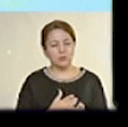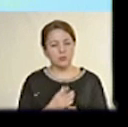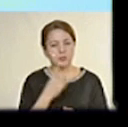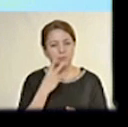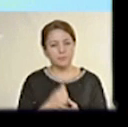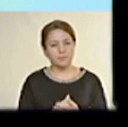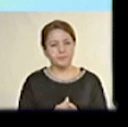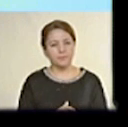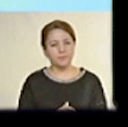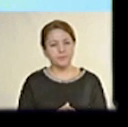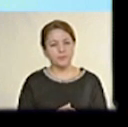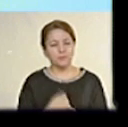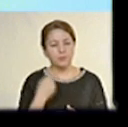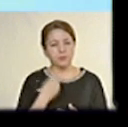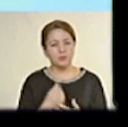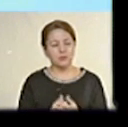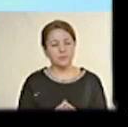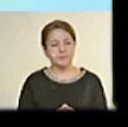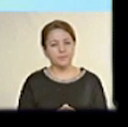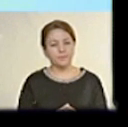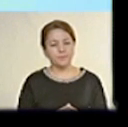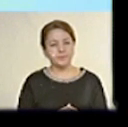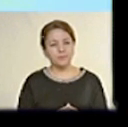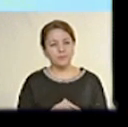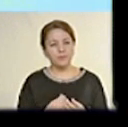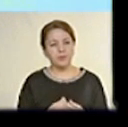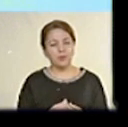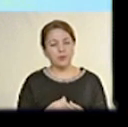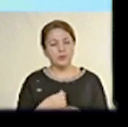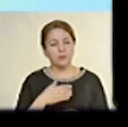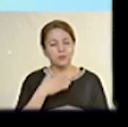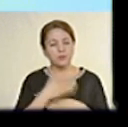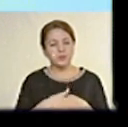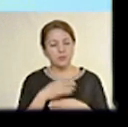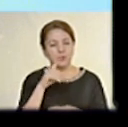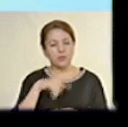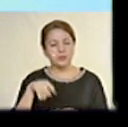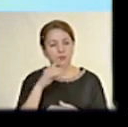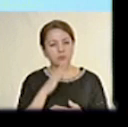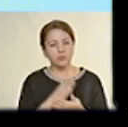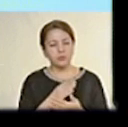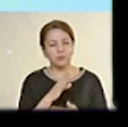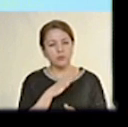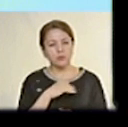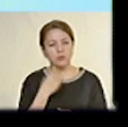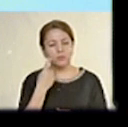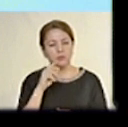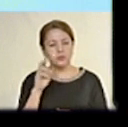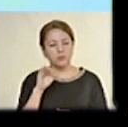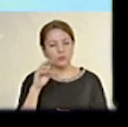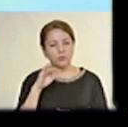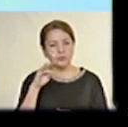qarang. Birinchi, oldik mana bu tashqi aylanada turgan 1.7 dan 4 ga